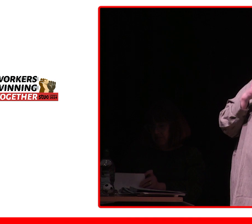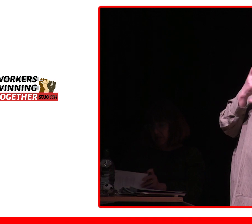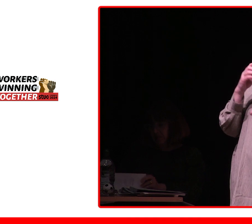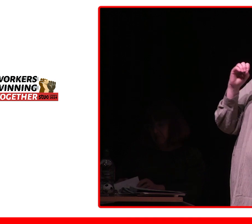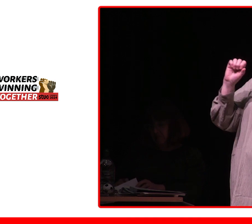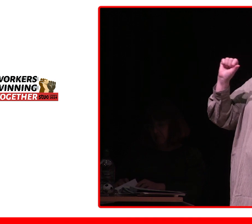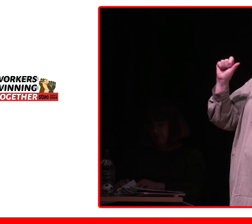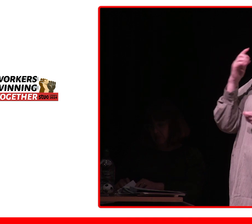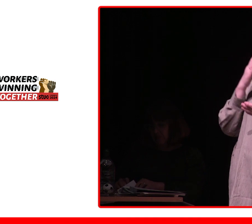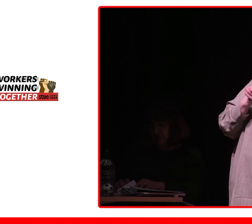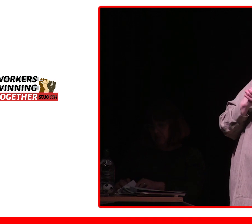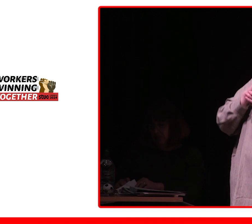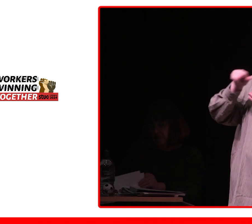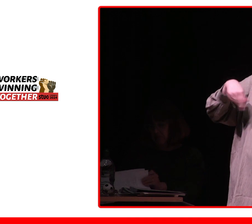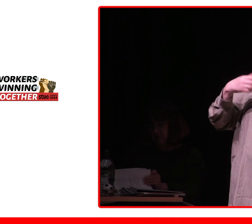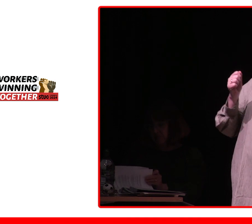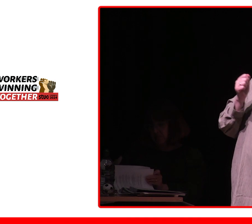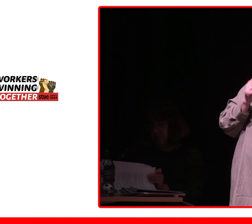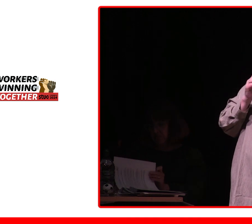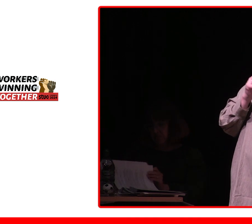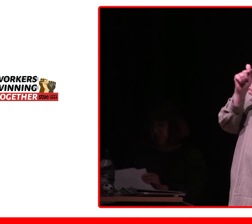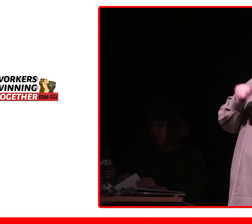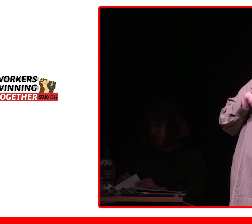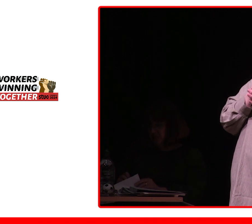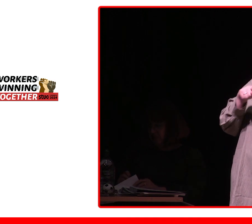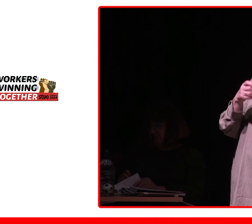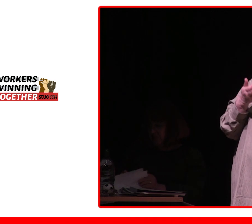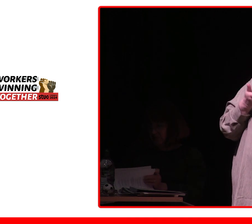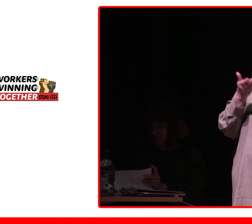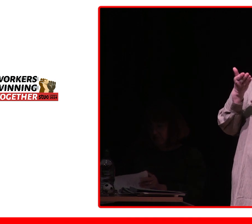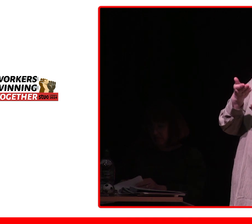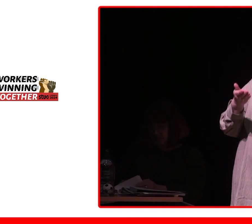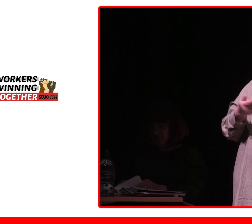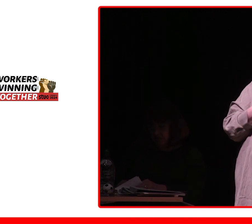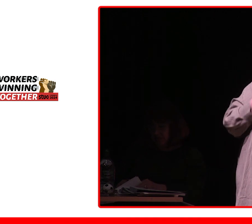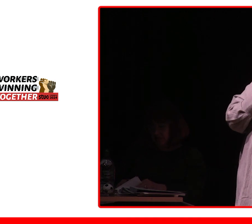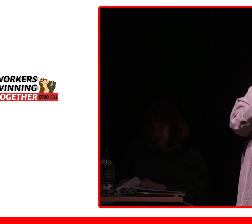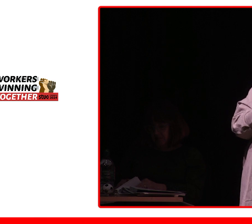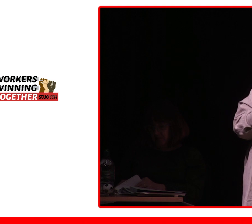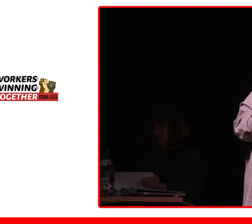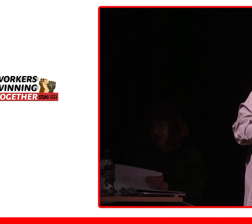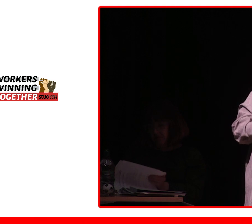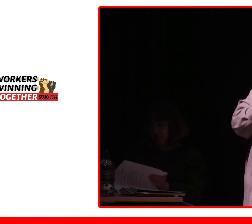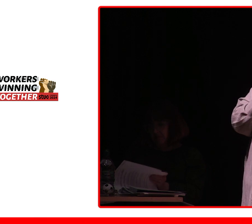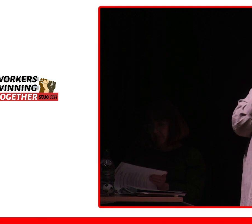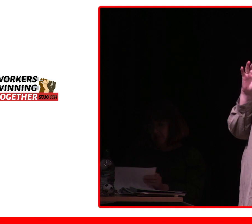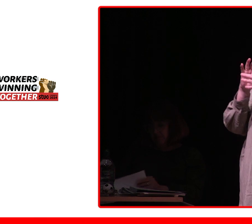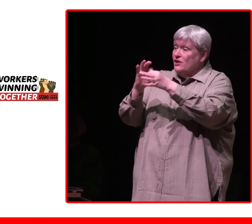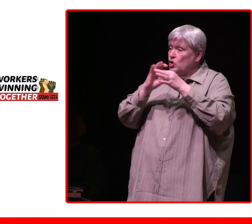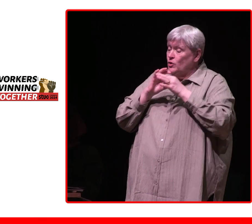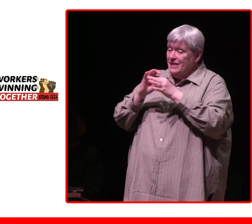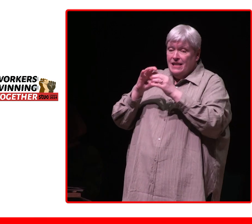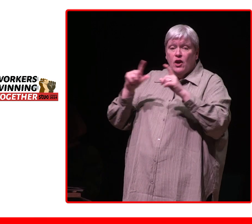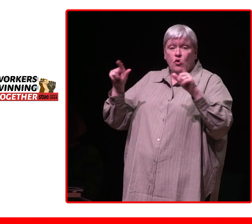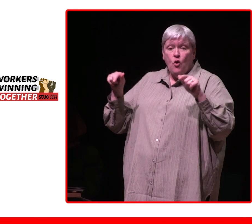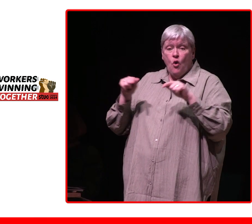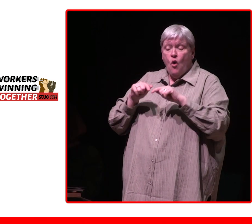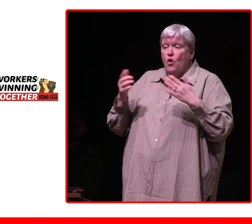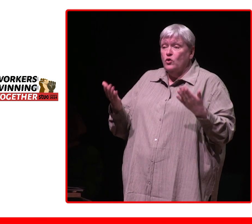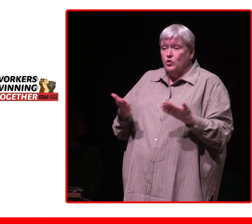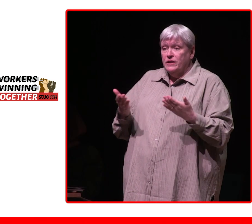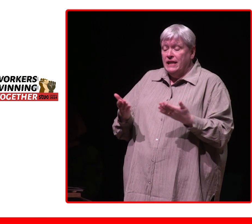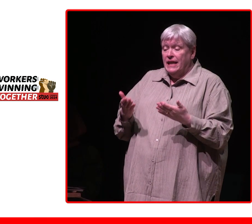and confirming that we are agreed to remit to pass this statement to maximise the unity in this hall today and send a